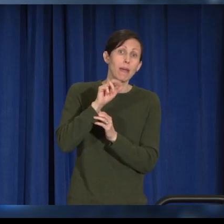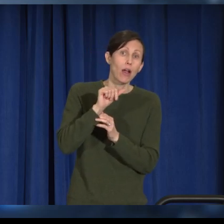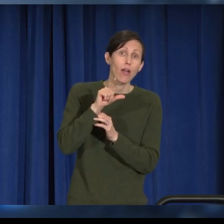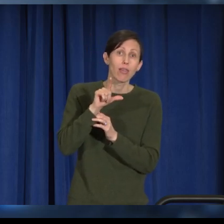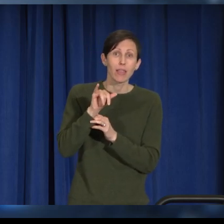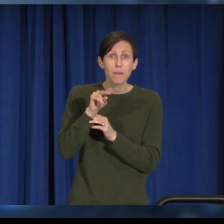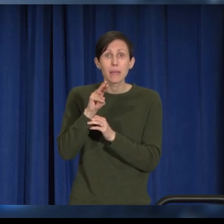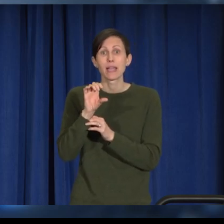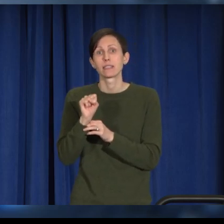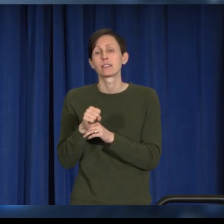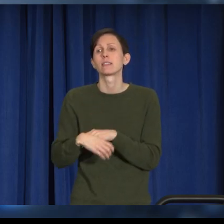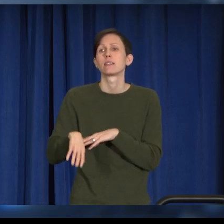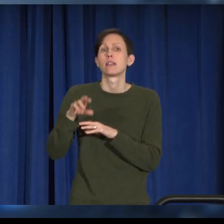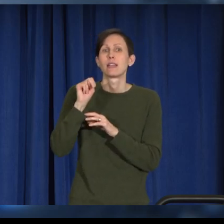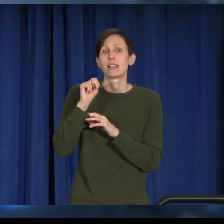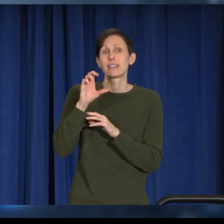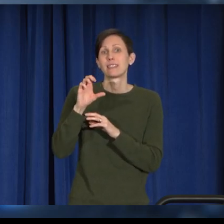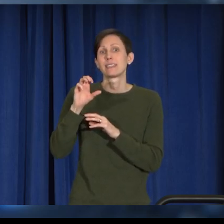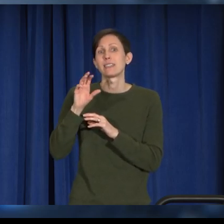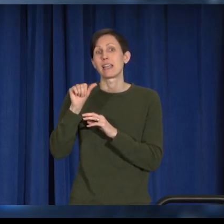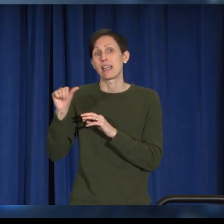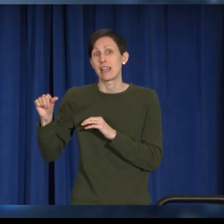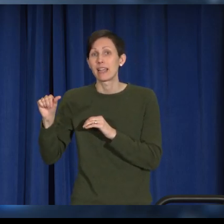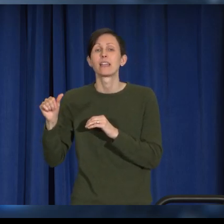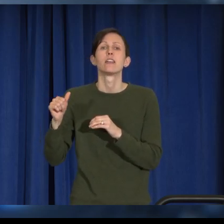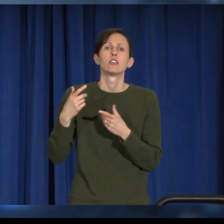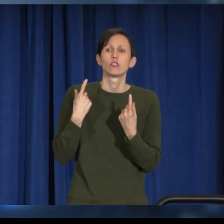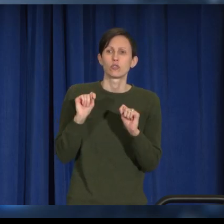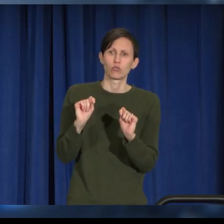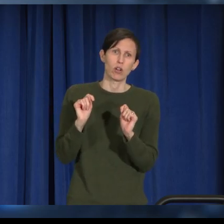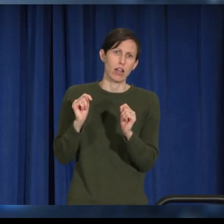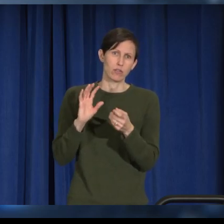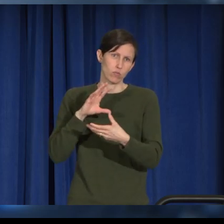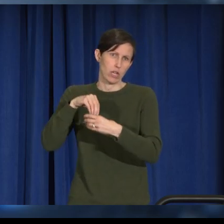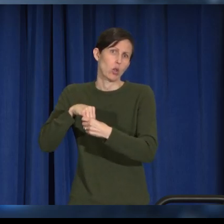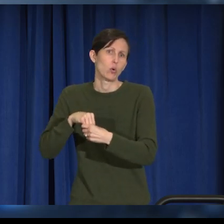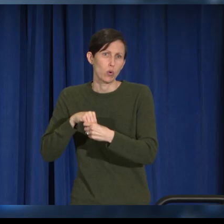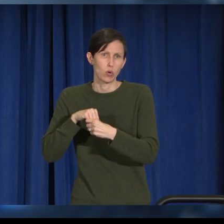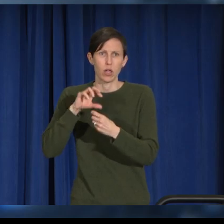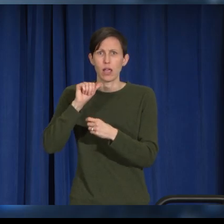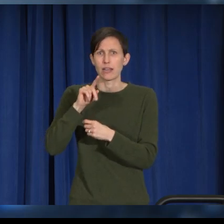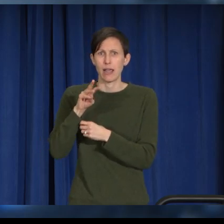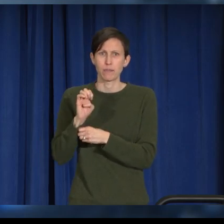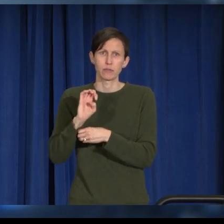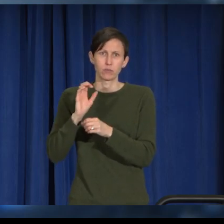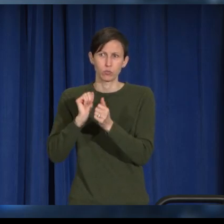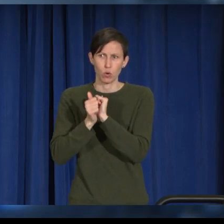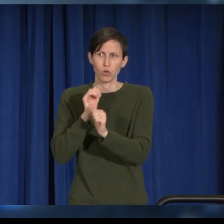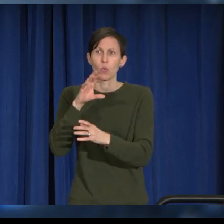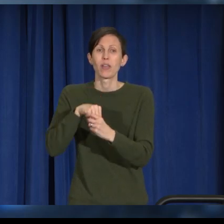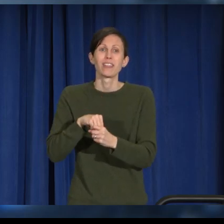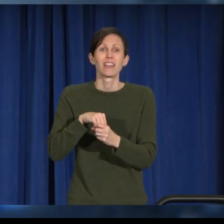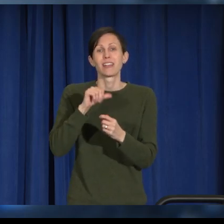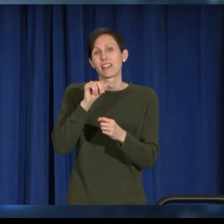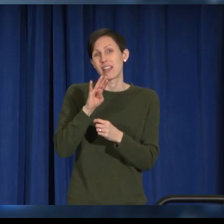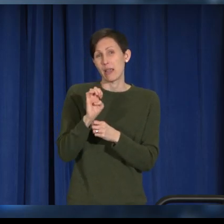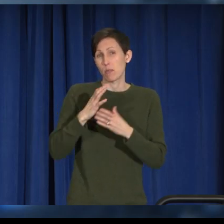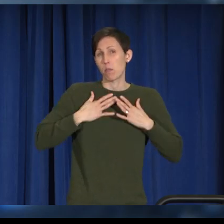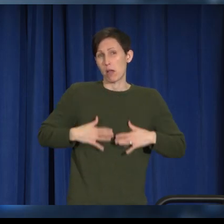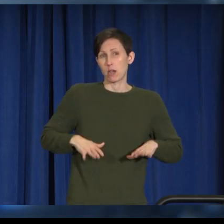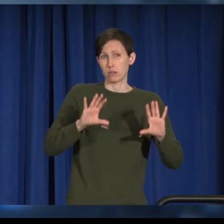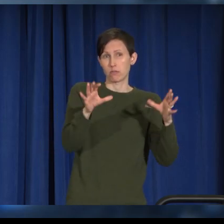the NCAA to then find ways to integrate and include adaptive sport within the able-bodied environment and specifically